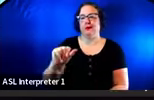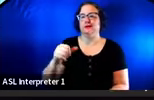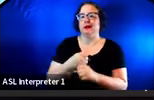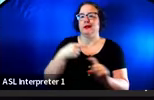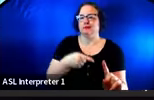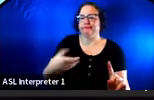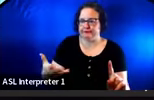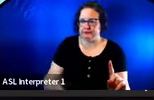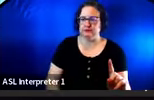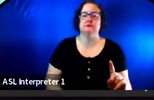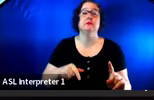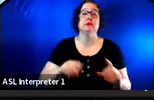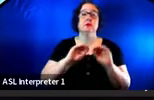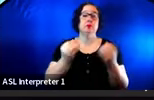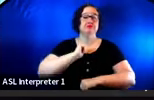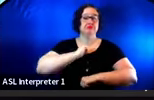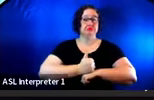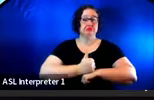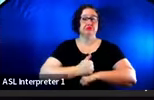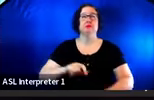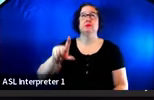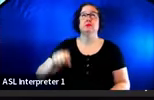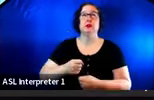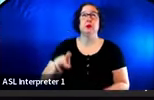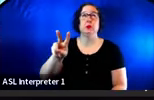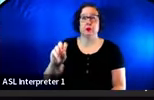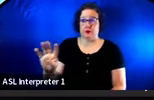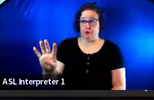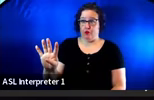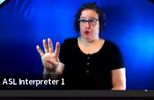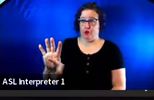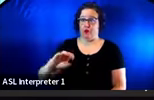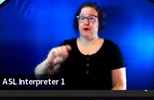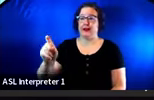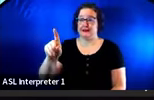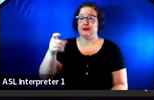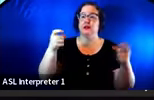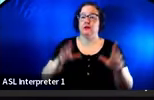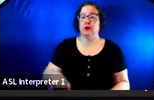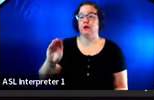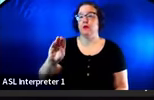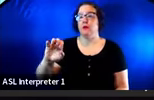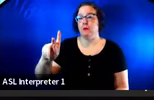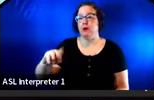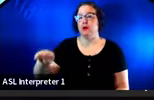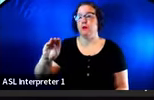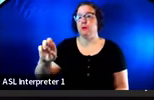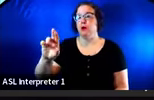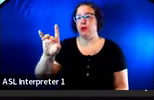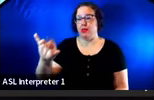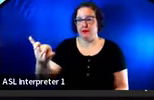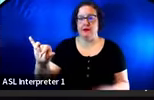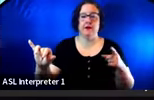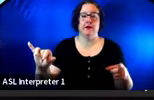This organization was founded in 2004 with our executive director and founder, Mark Marlay, driven this